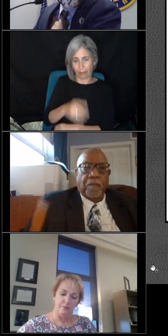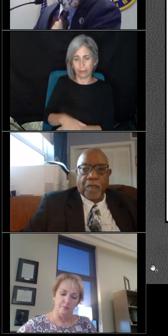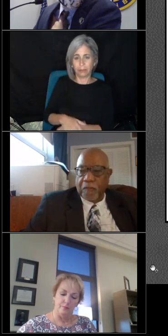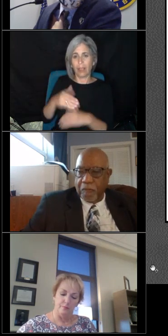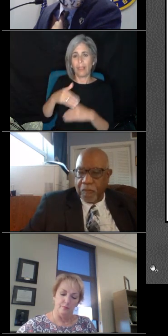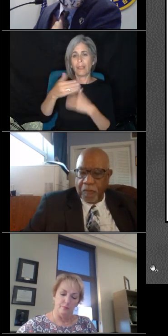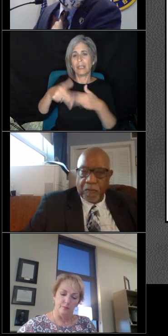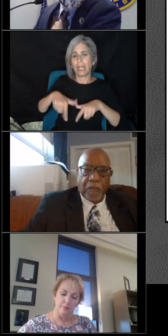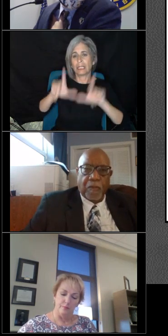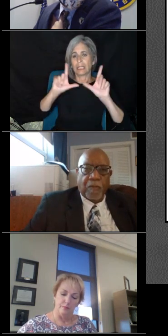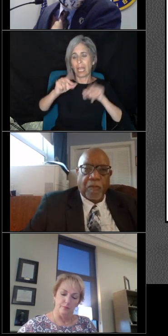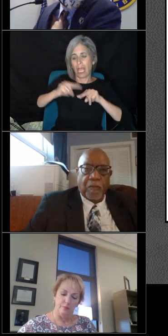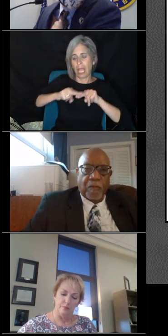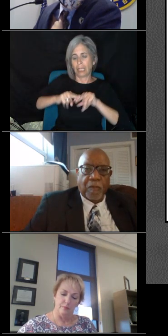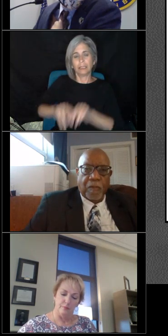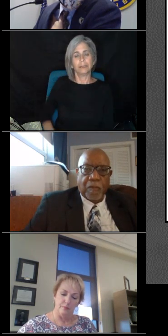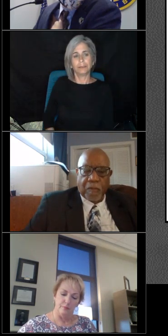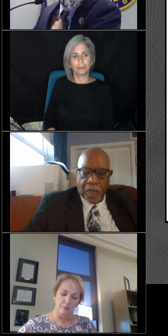slide.